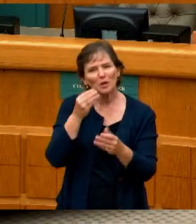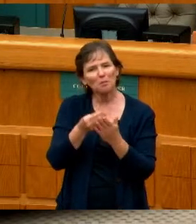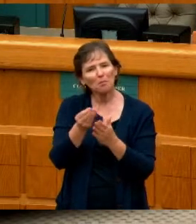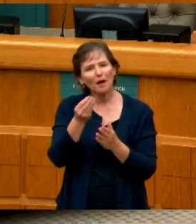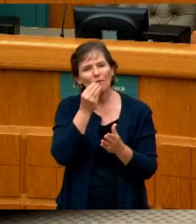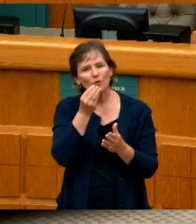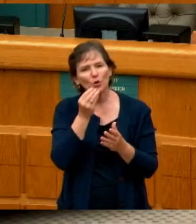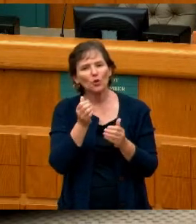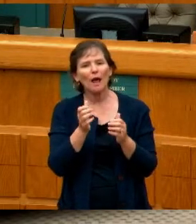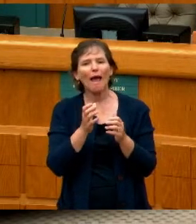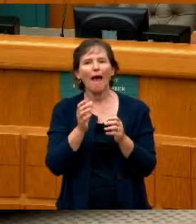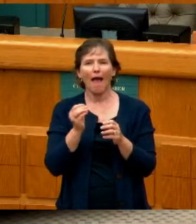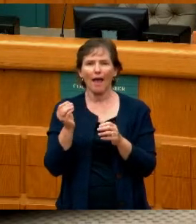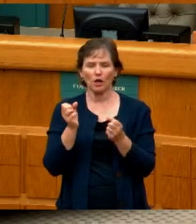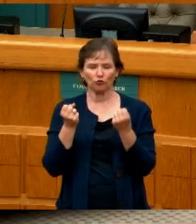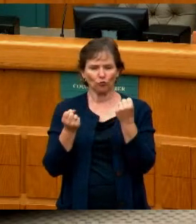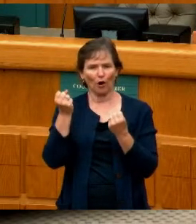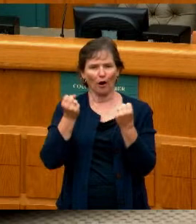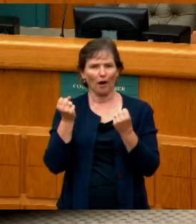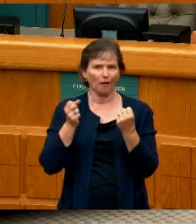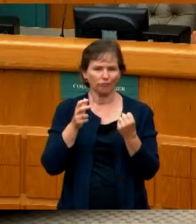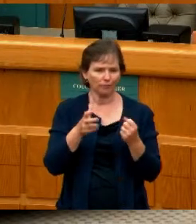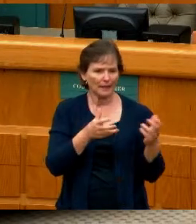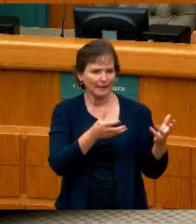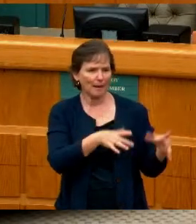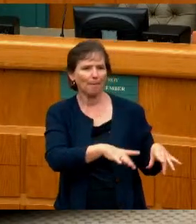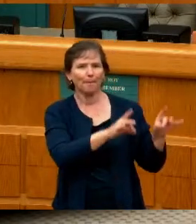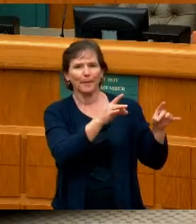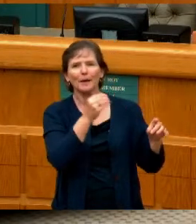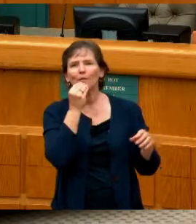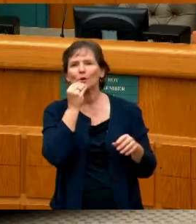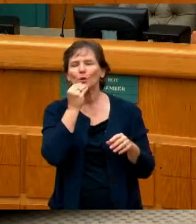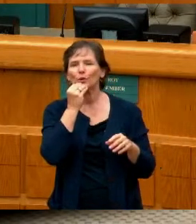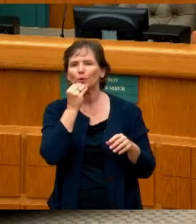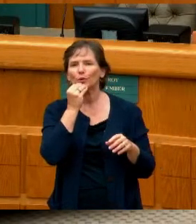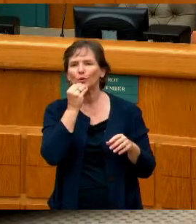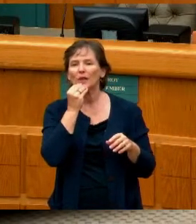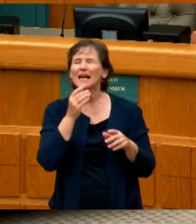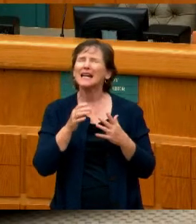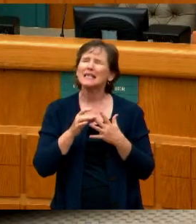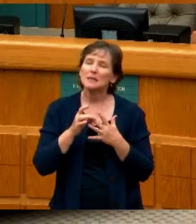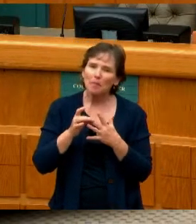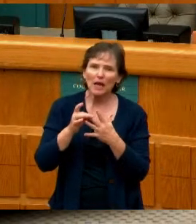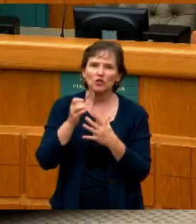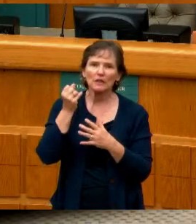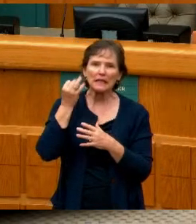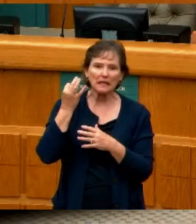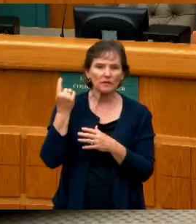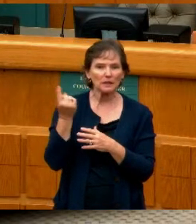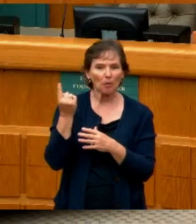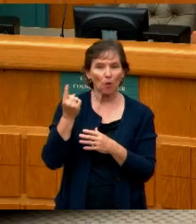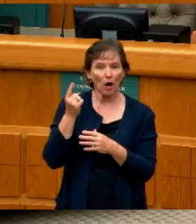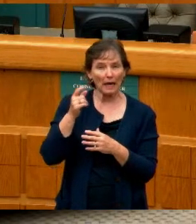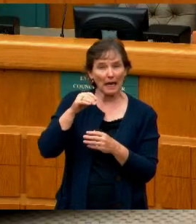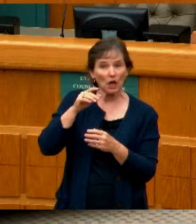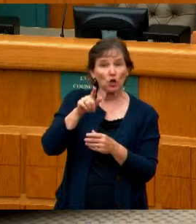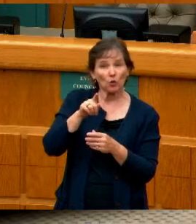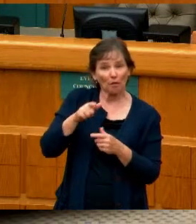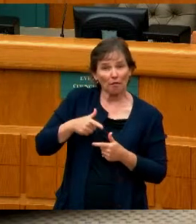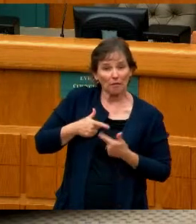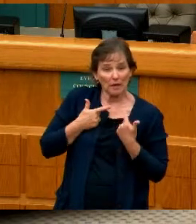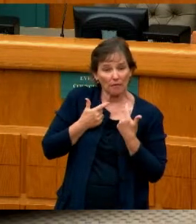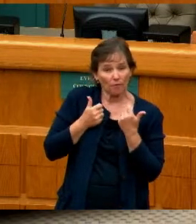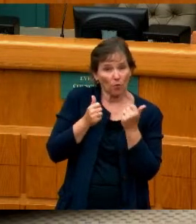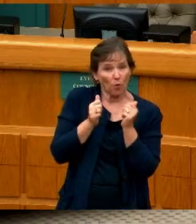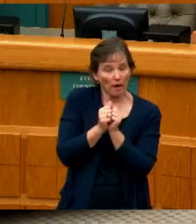and takeout. Use those mechanisms because those are going to be your really best bet, particularly if you have someone that